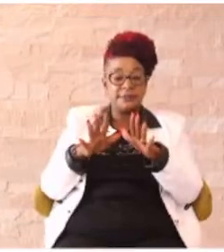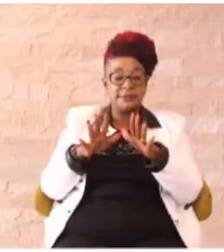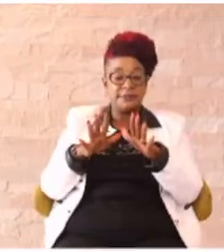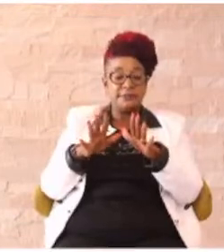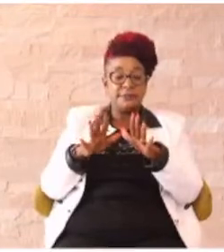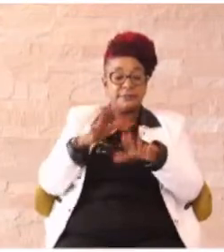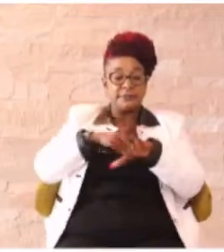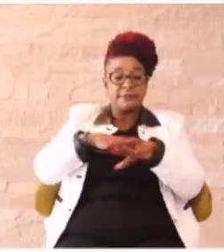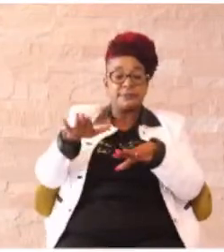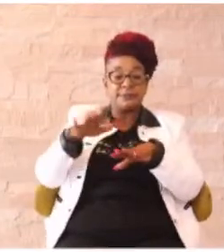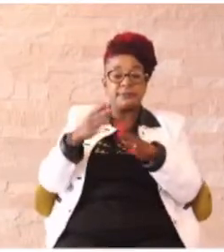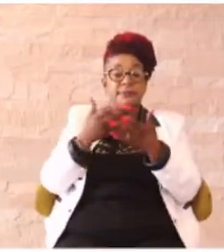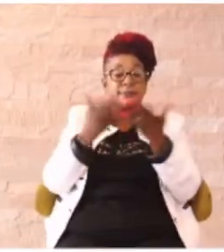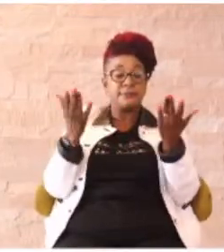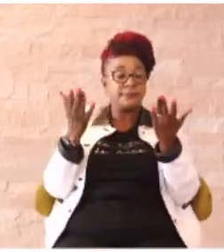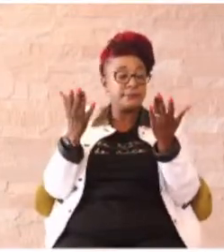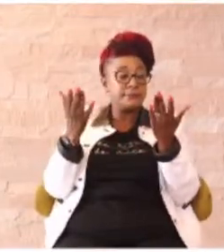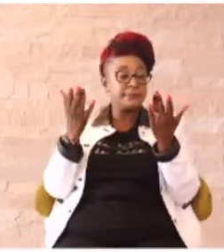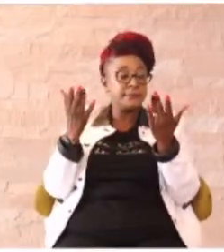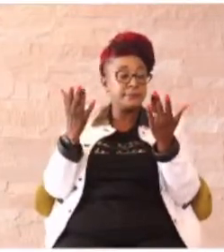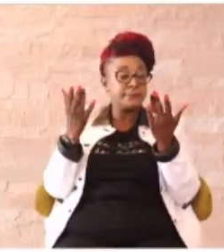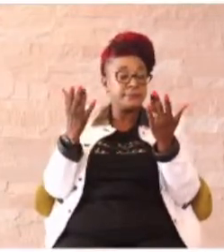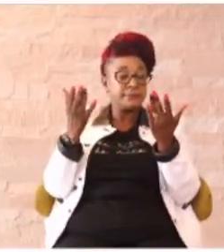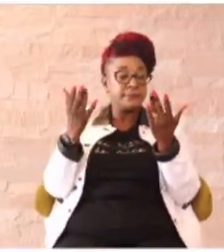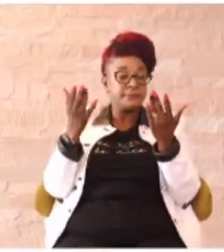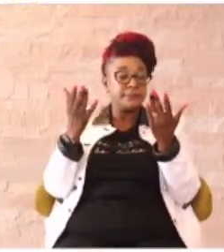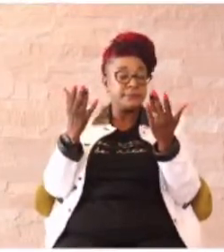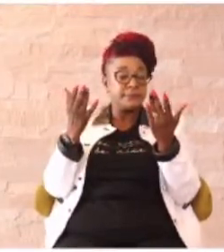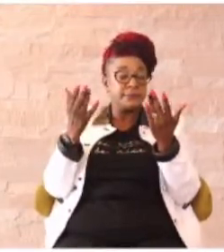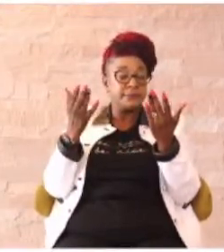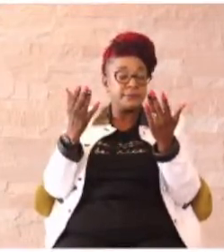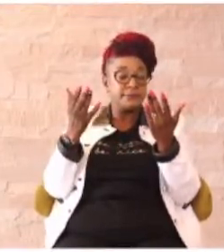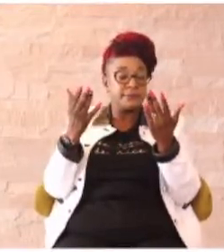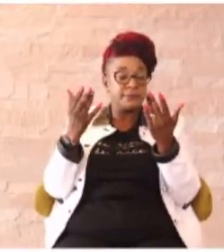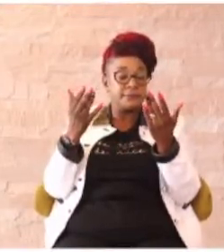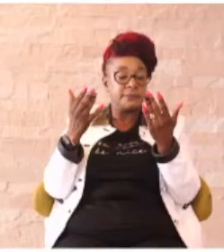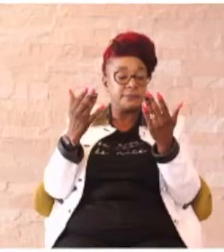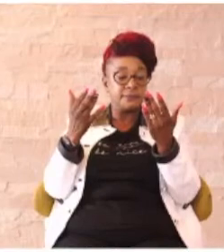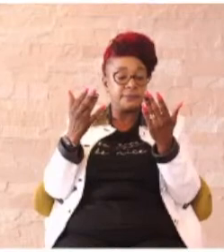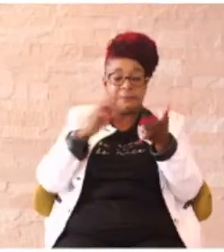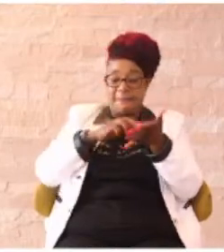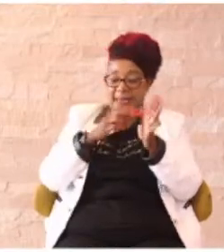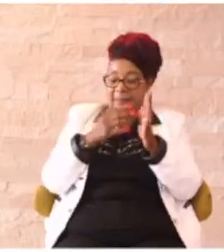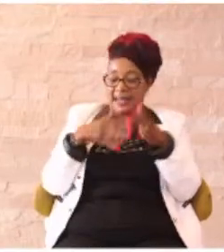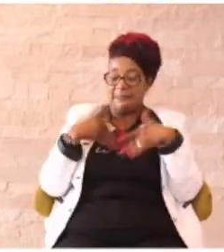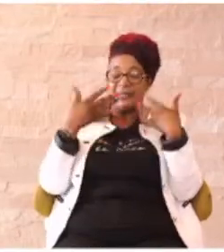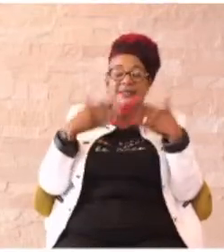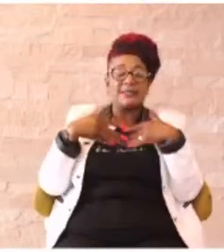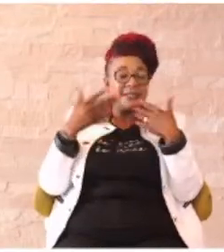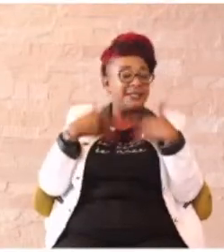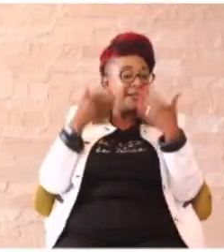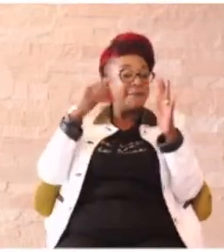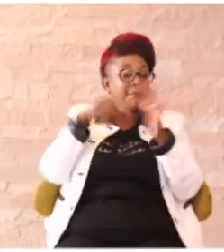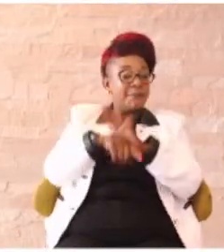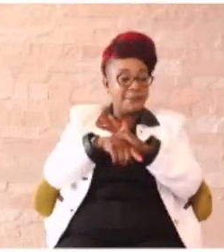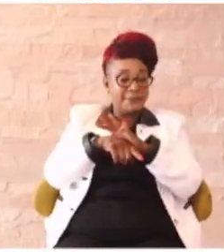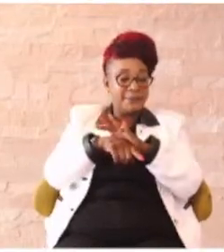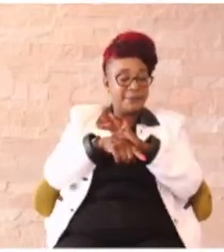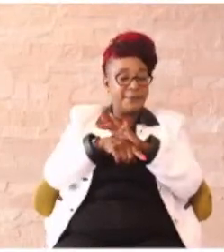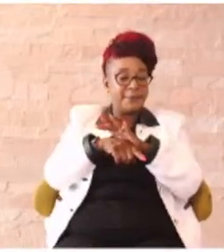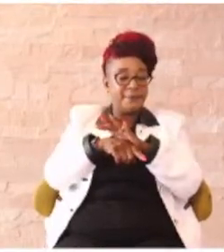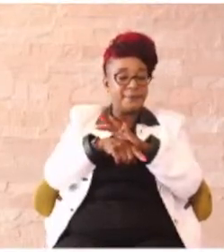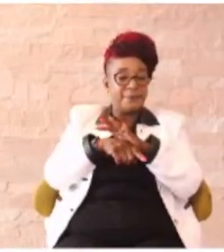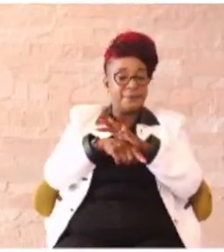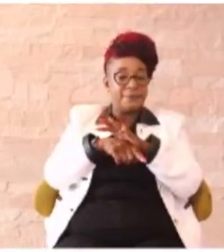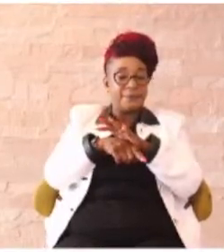Morning, everyone. I'm excited that the day is coming to an end. You've kept